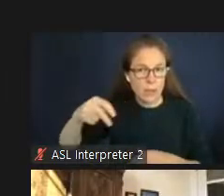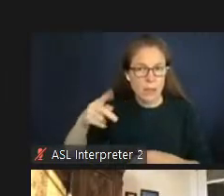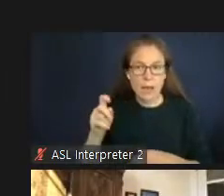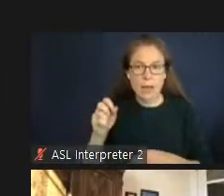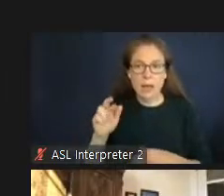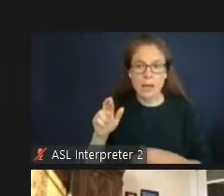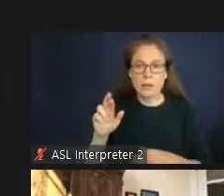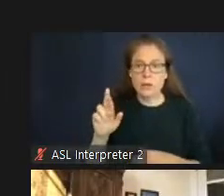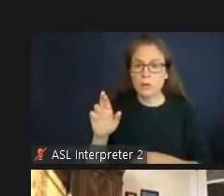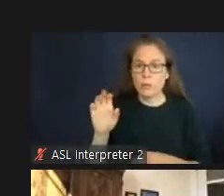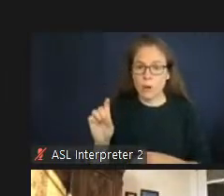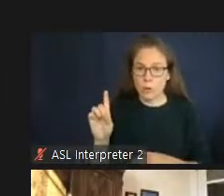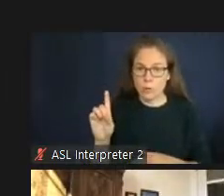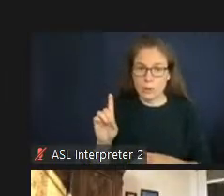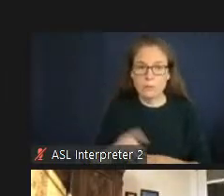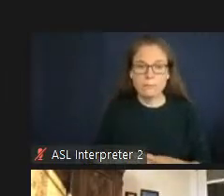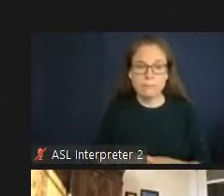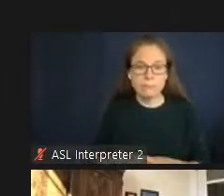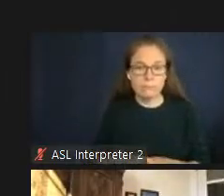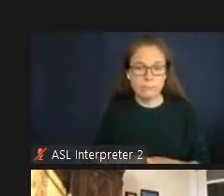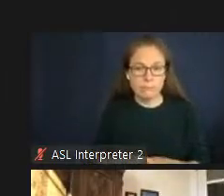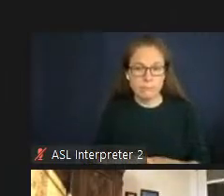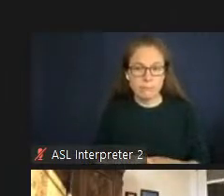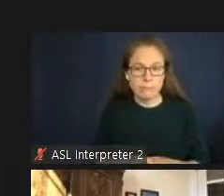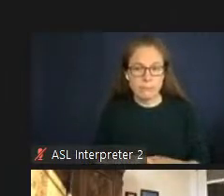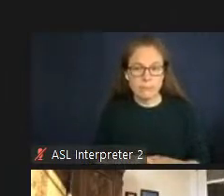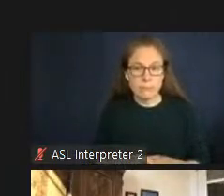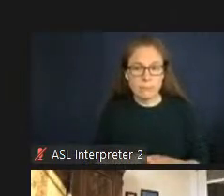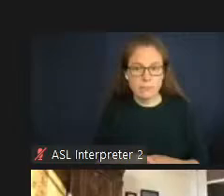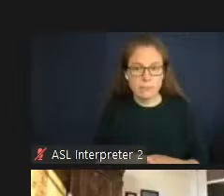Road. Next slide, please.